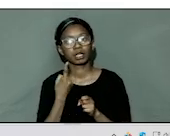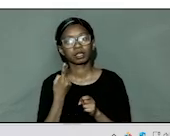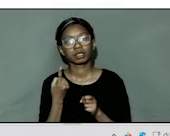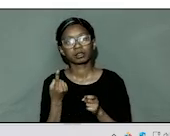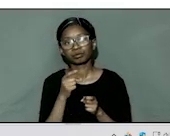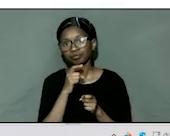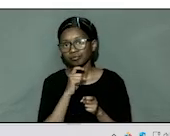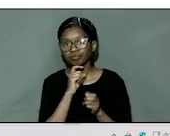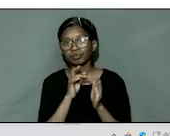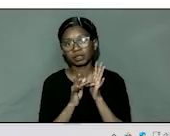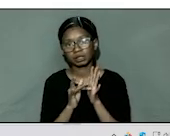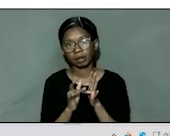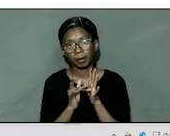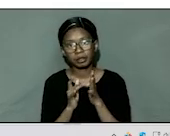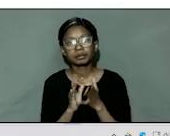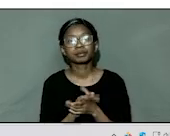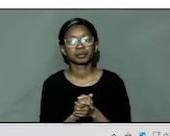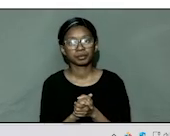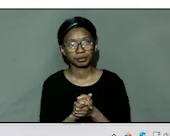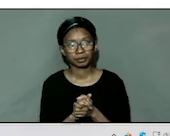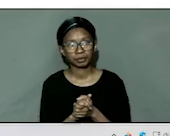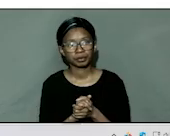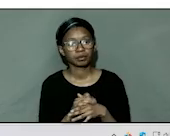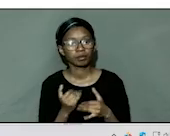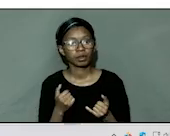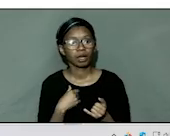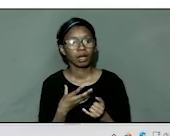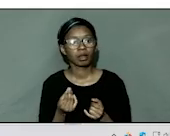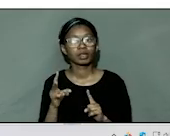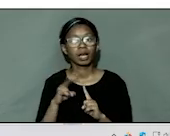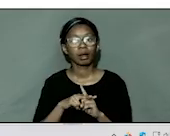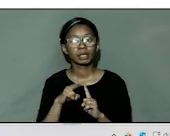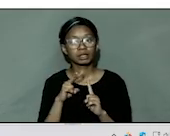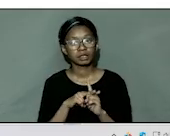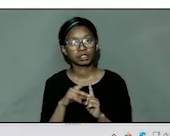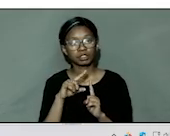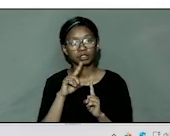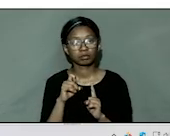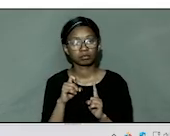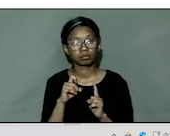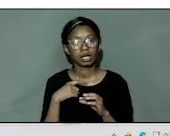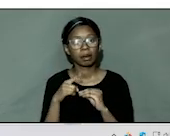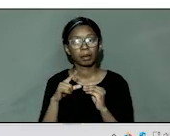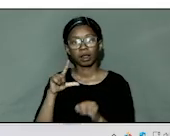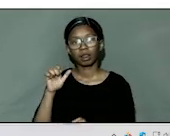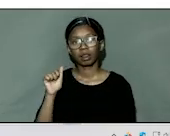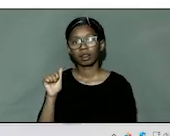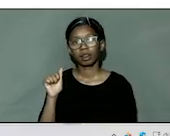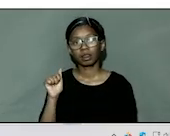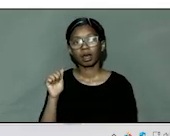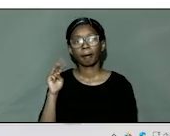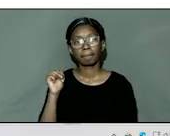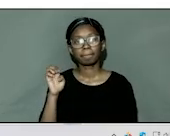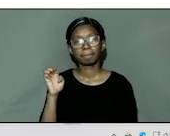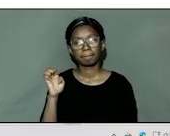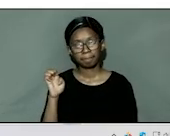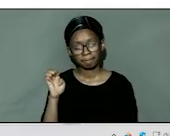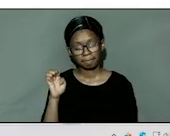examples. I have an application example on Lamarckism. It